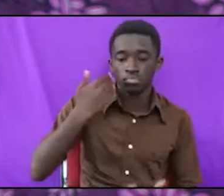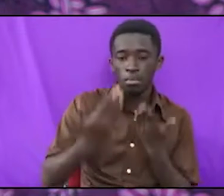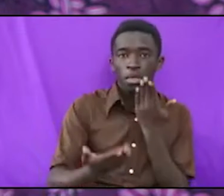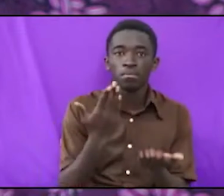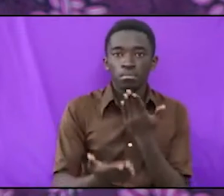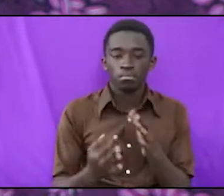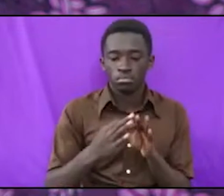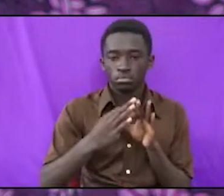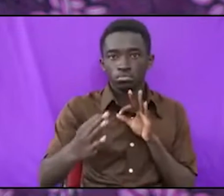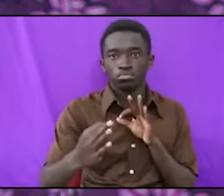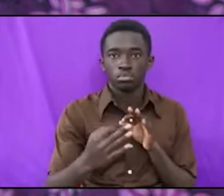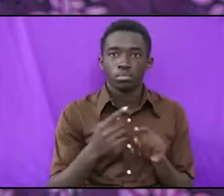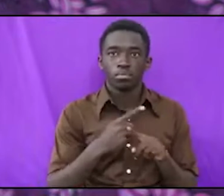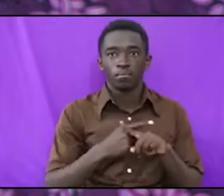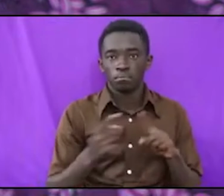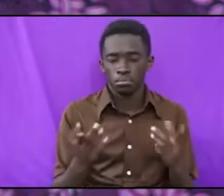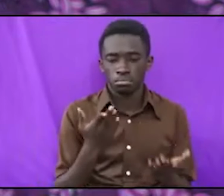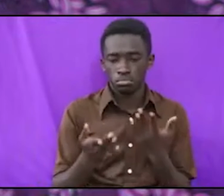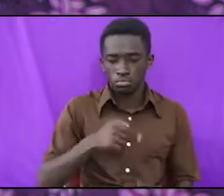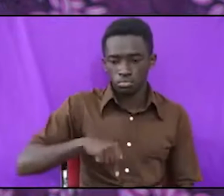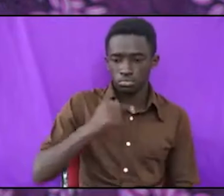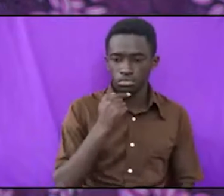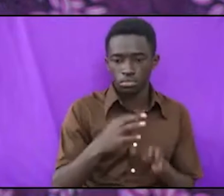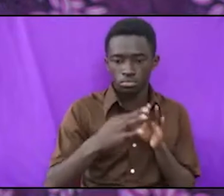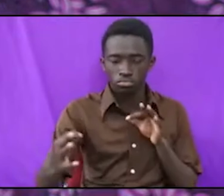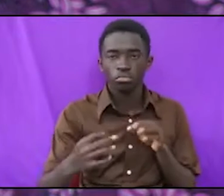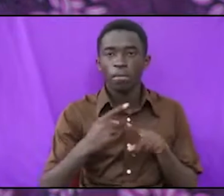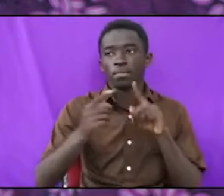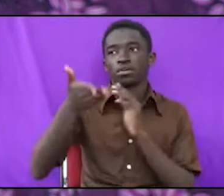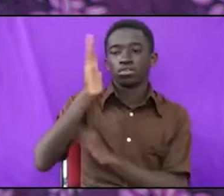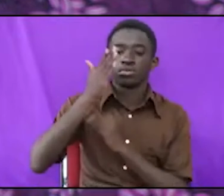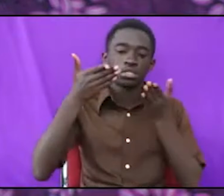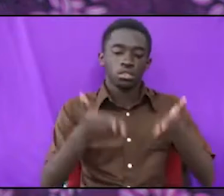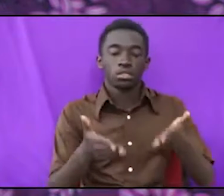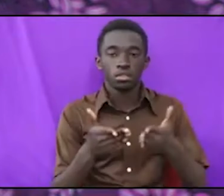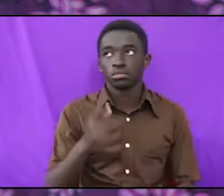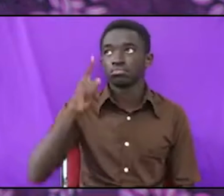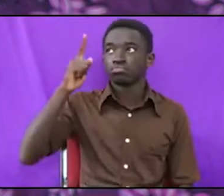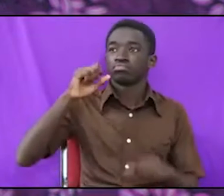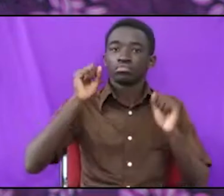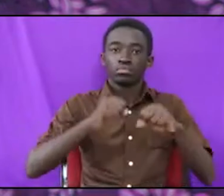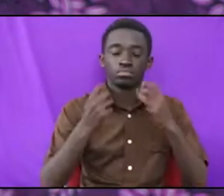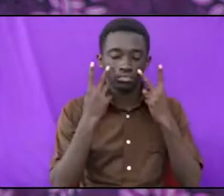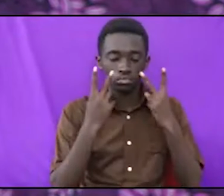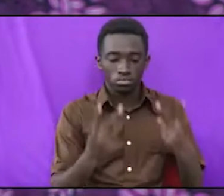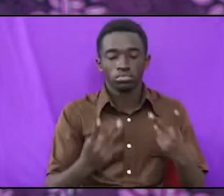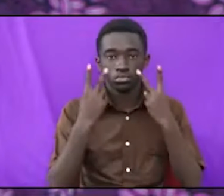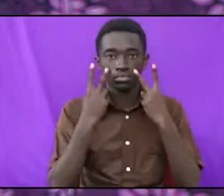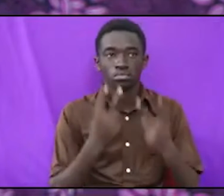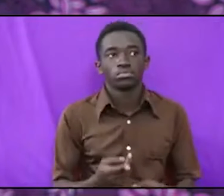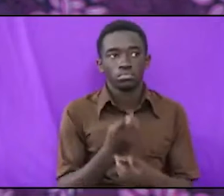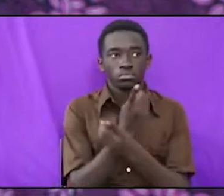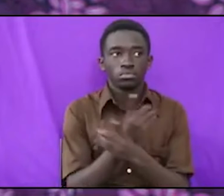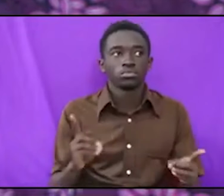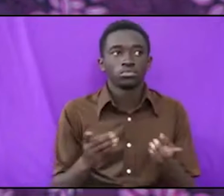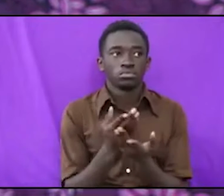taken long. But God is there. He will see that he delivers you.